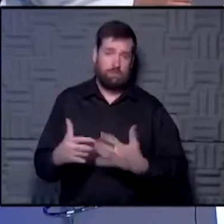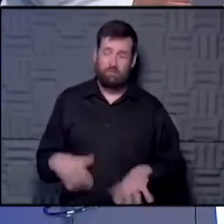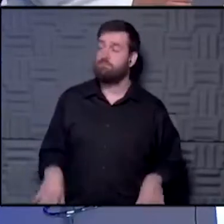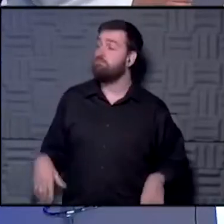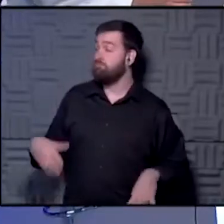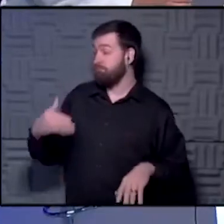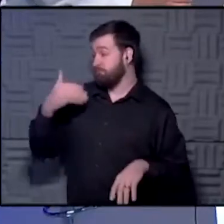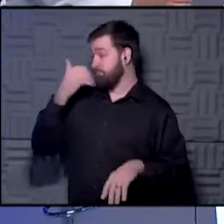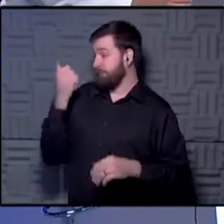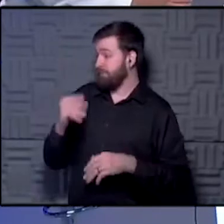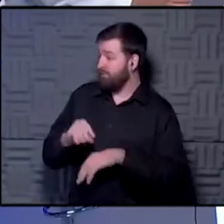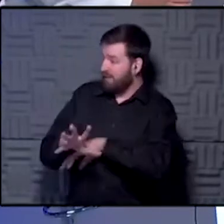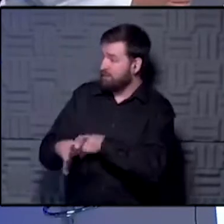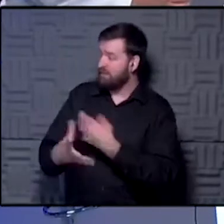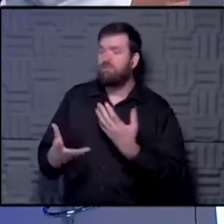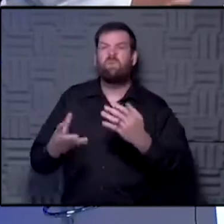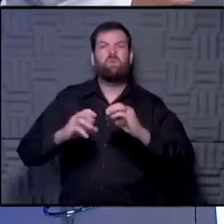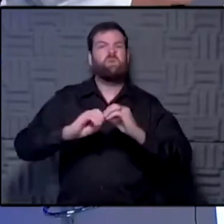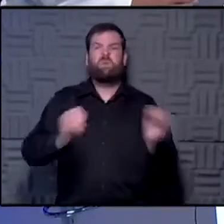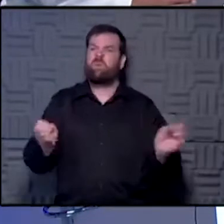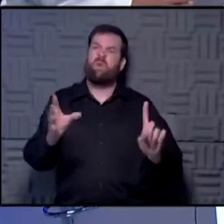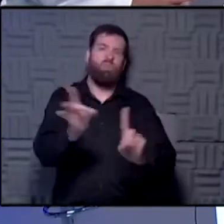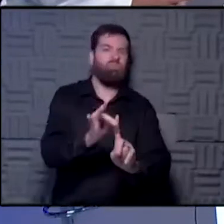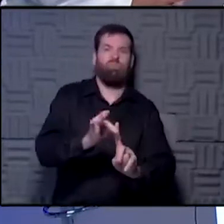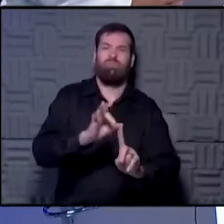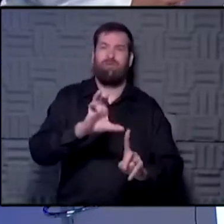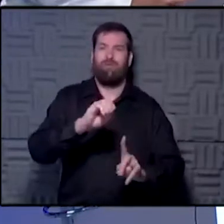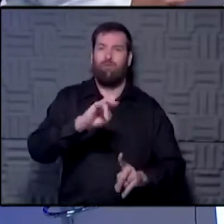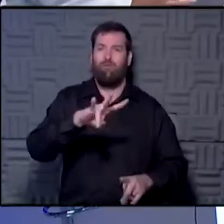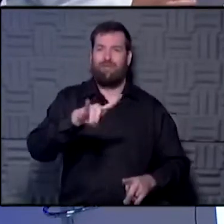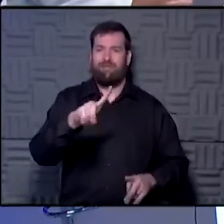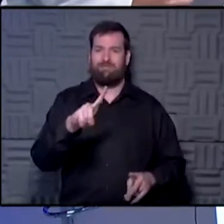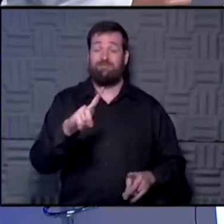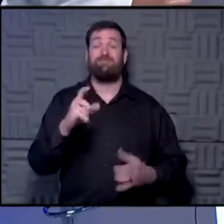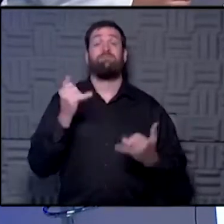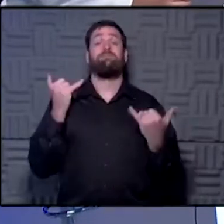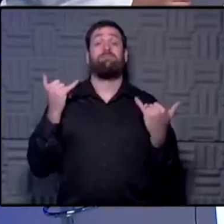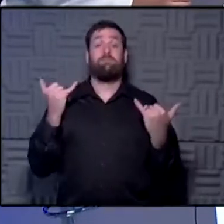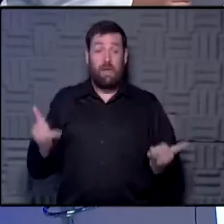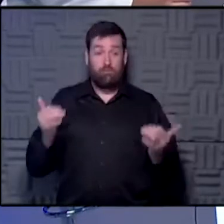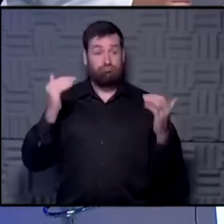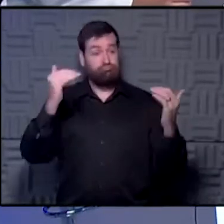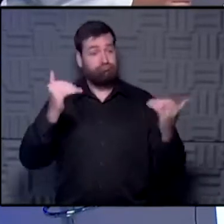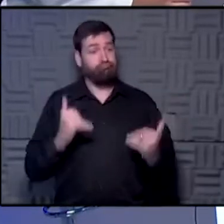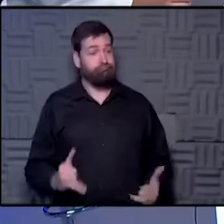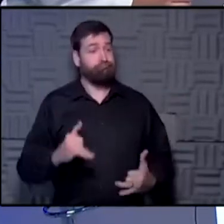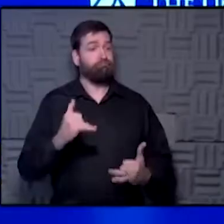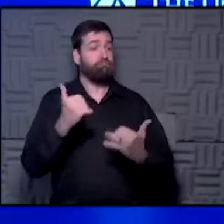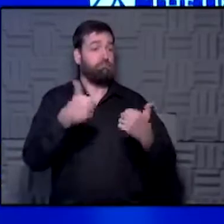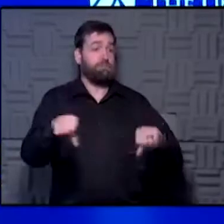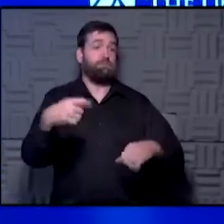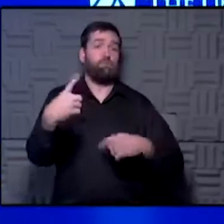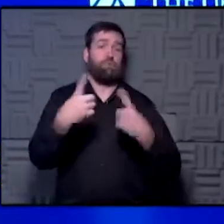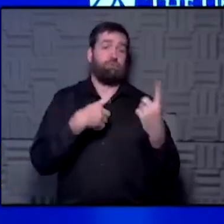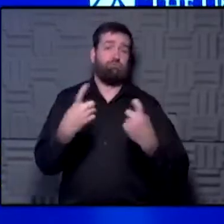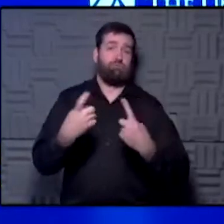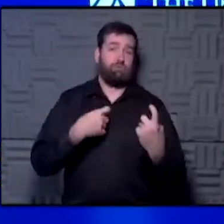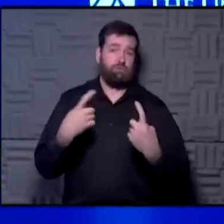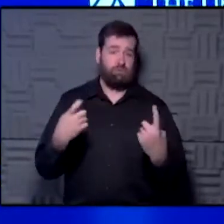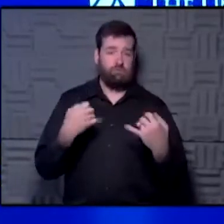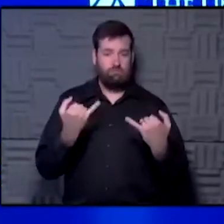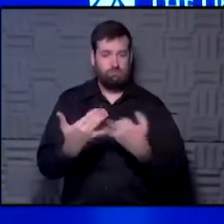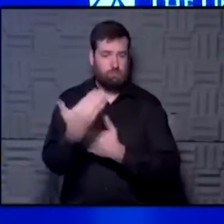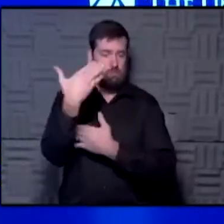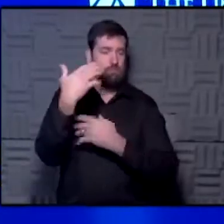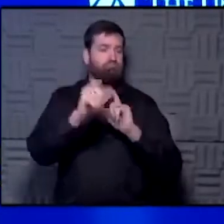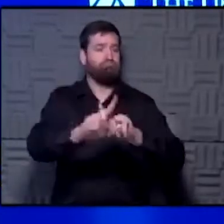the best advice is let's just don't get COVID. And so with that, we are going to go into the questions that we might have this morning that will